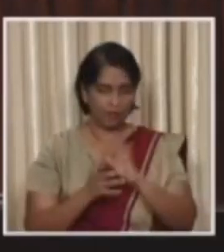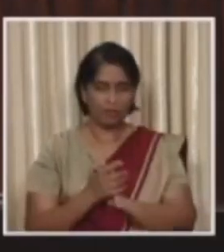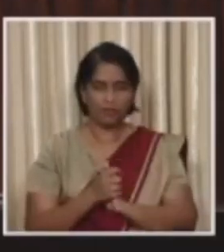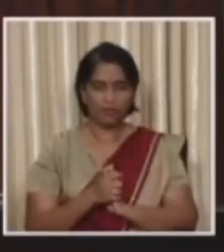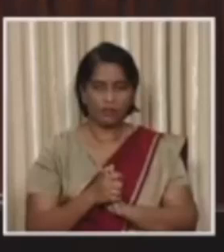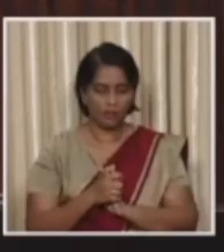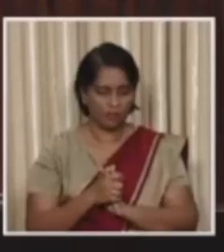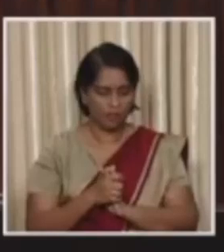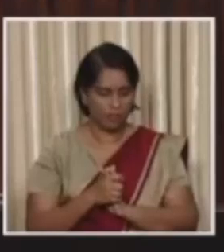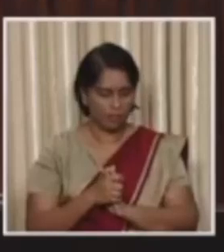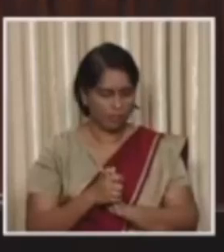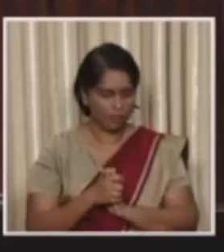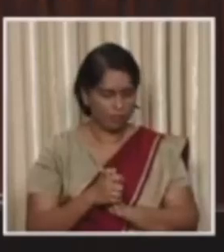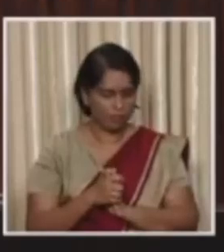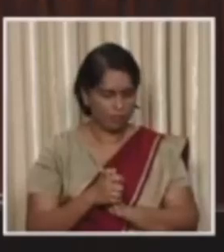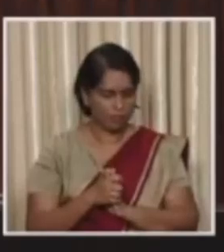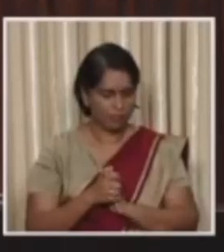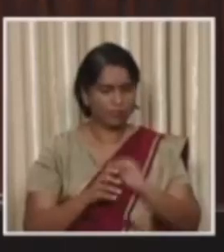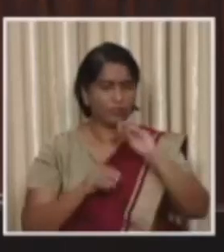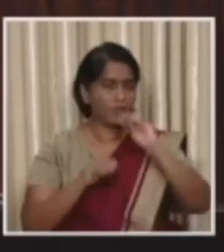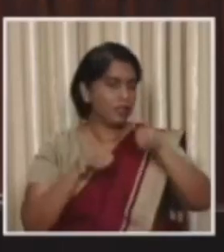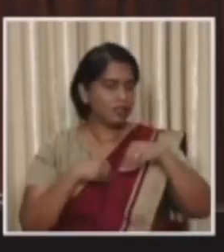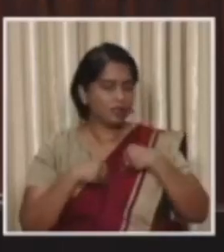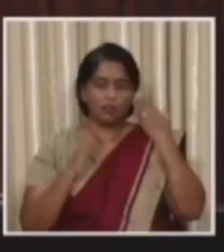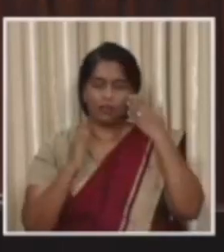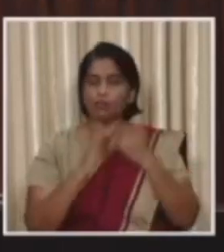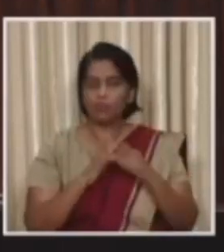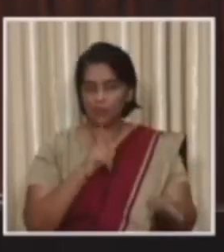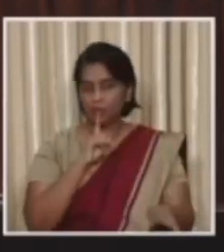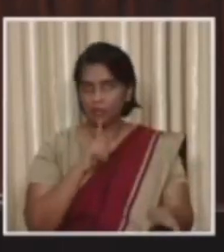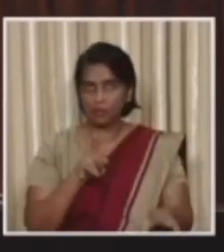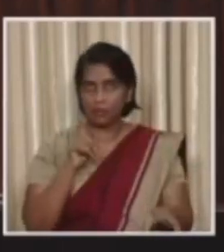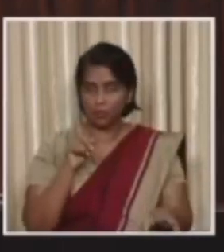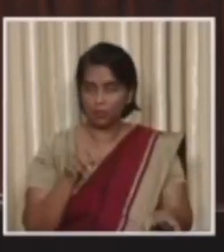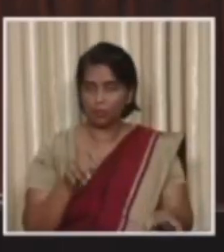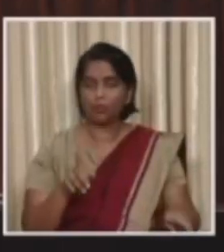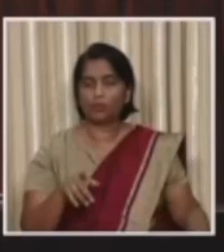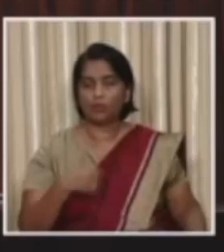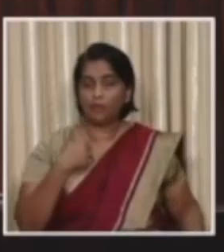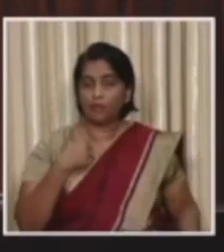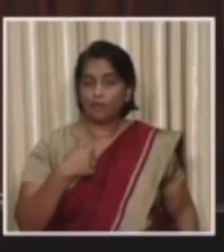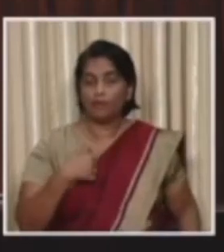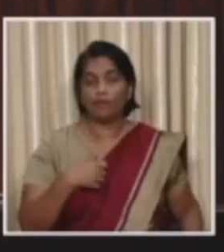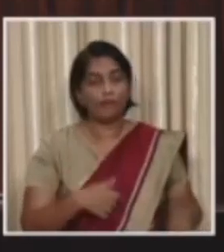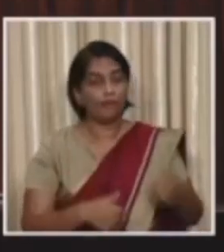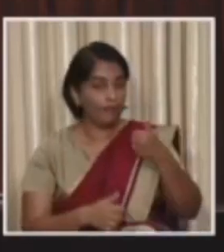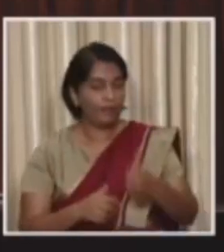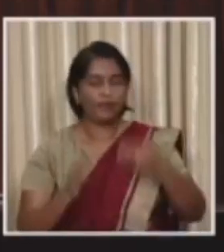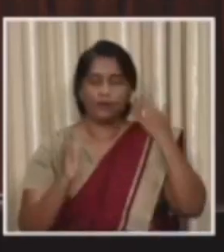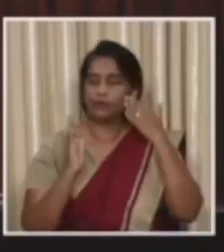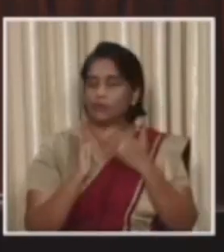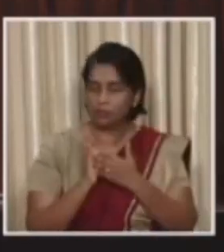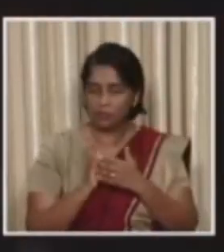privilege to be able to reflect on one of the most important aspects of democratic development in this